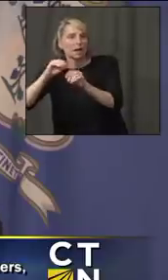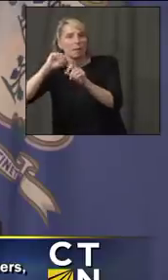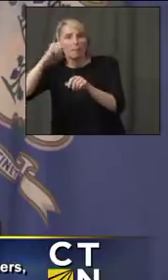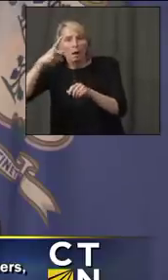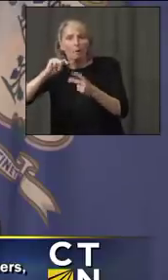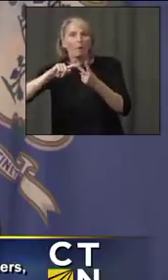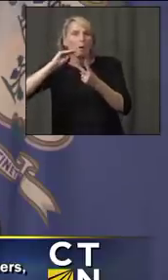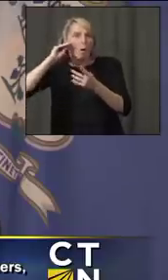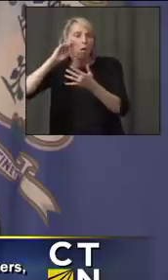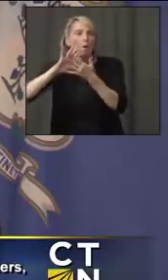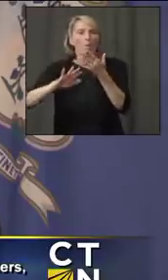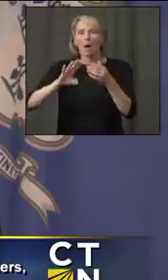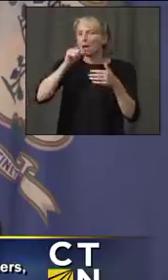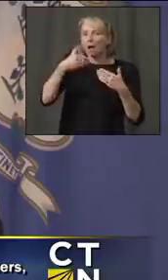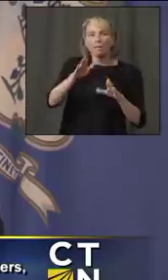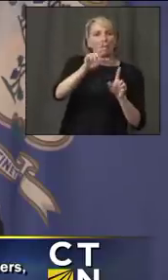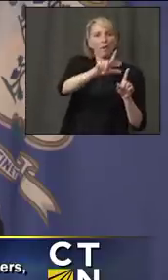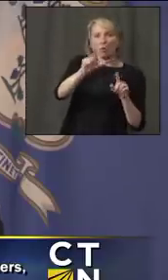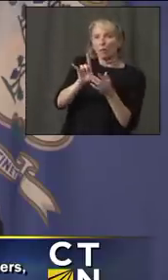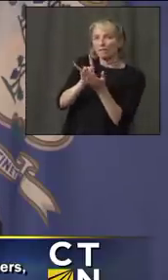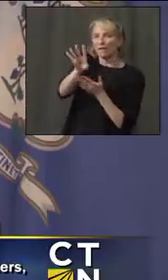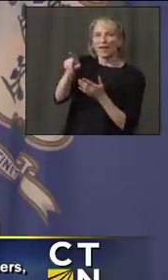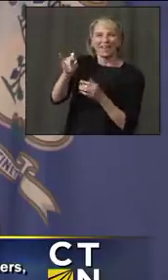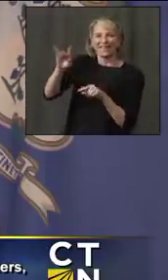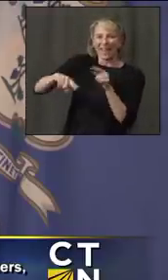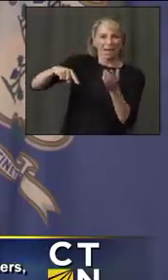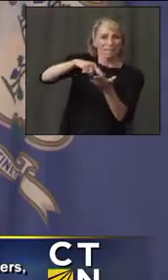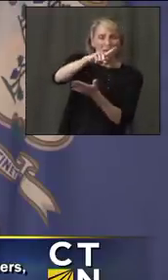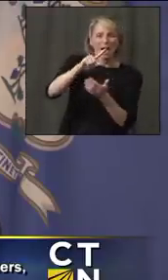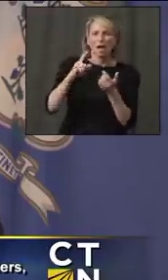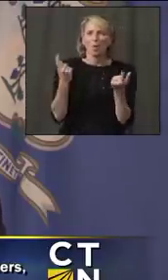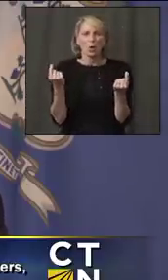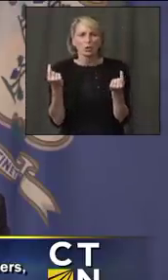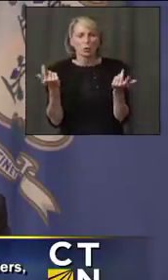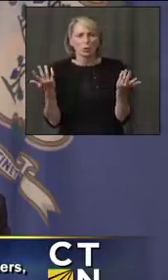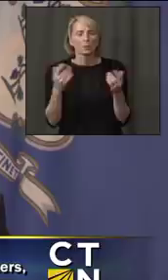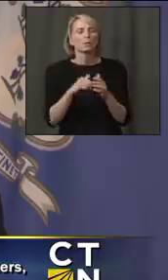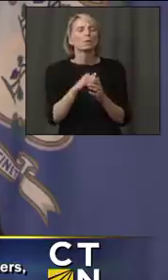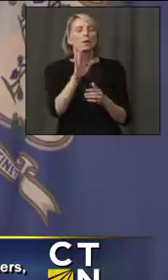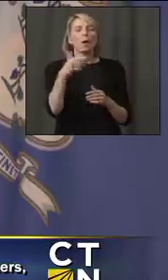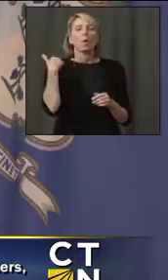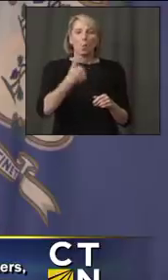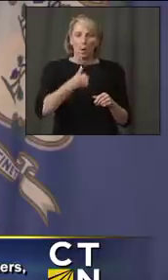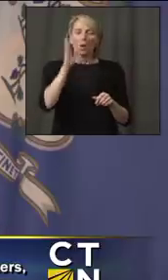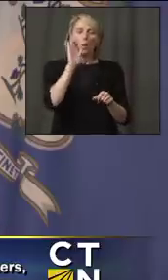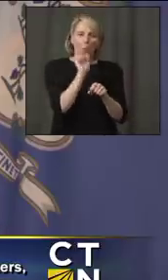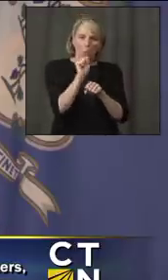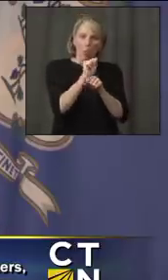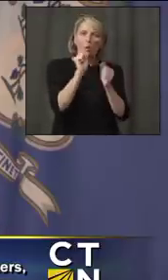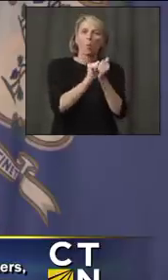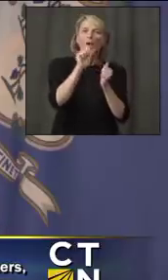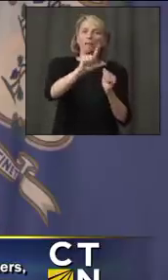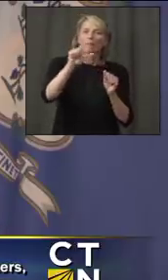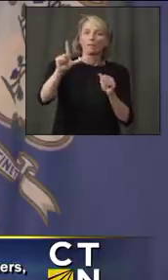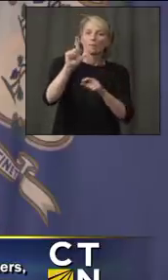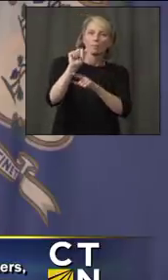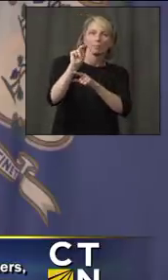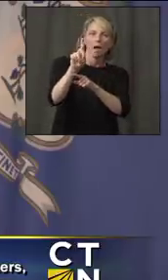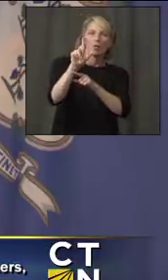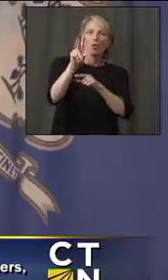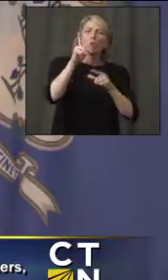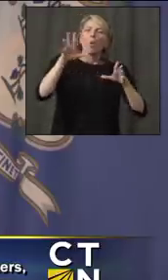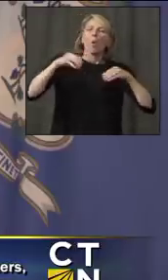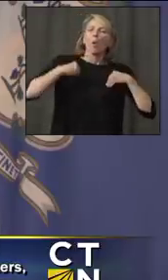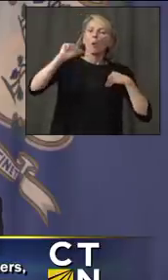the rental support. We'll be increasing the amount of money, working with landlords so landlords can work with